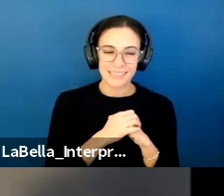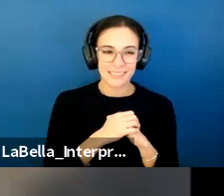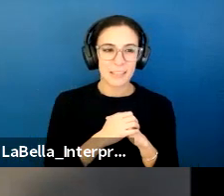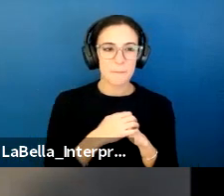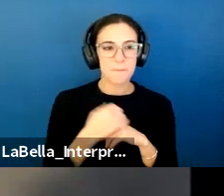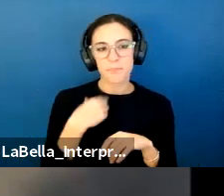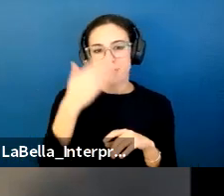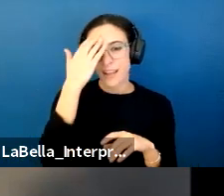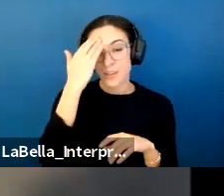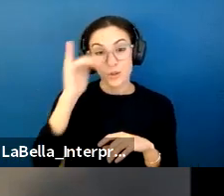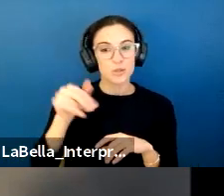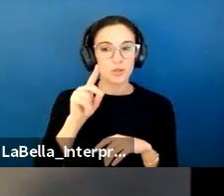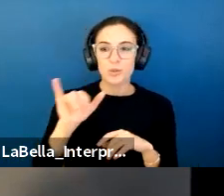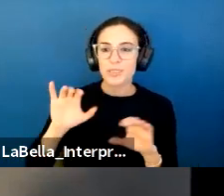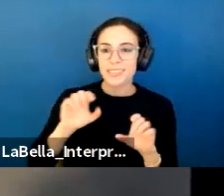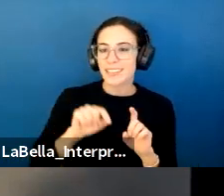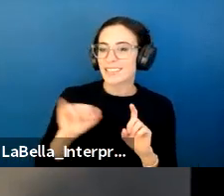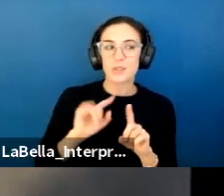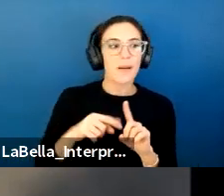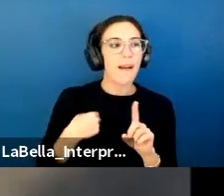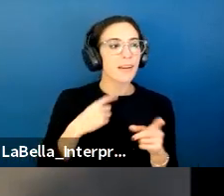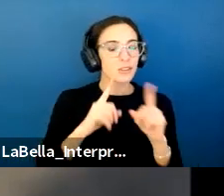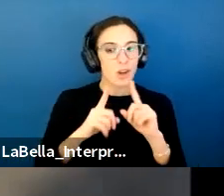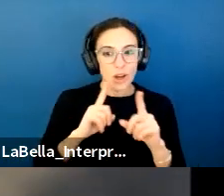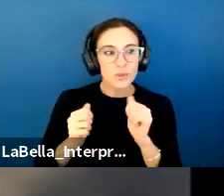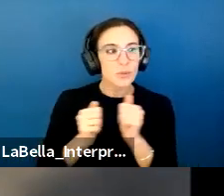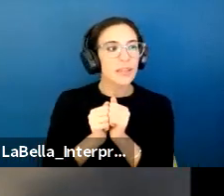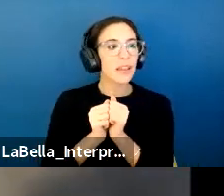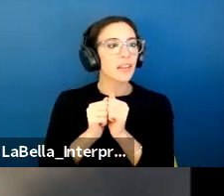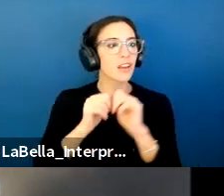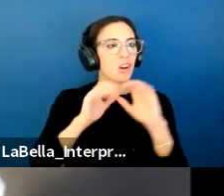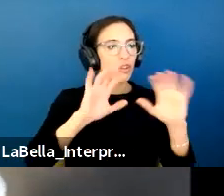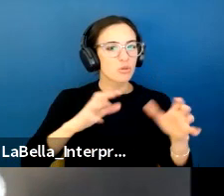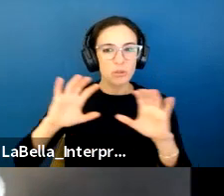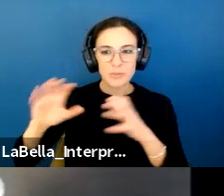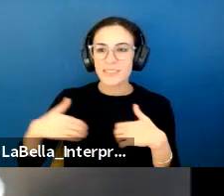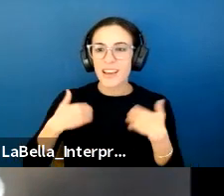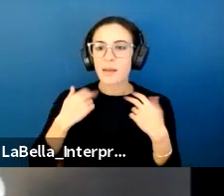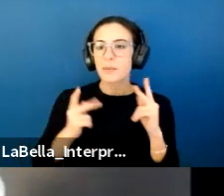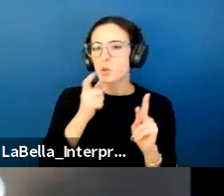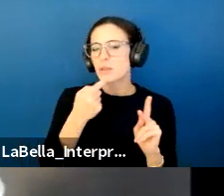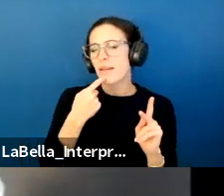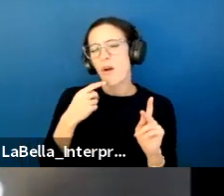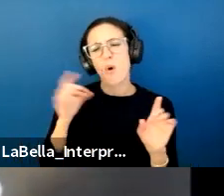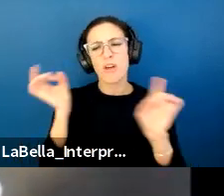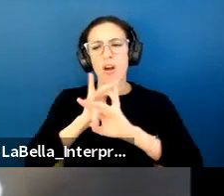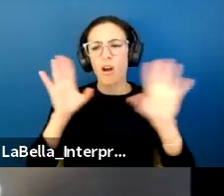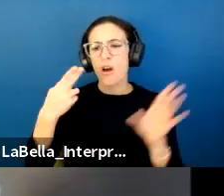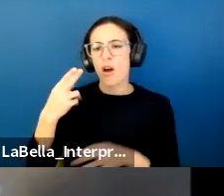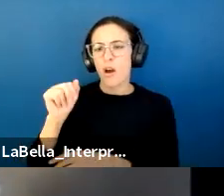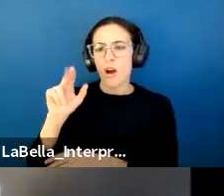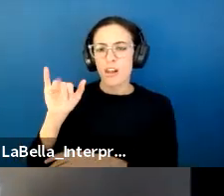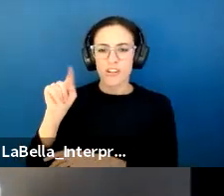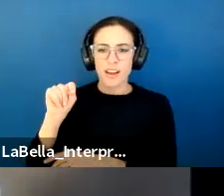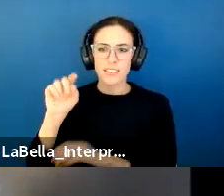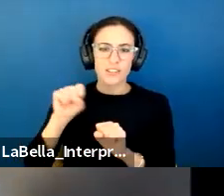I know Judy does this too, but I talk to groups of young people who say, oh, the Holocaust could never happen here.